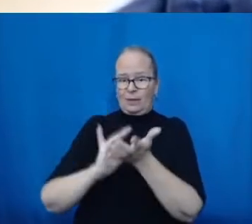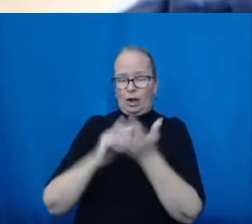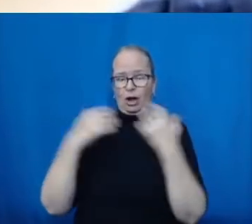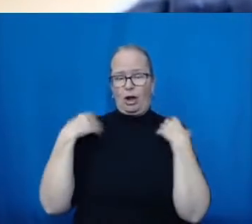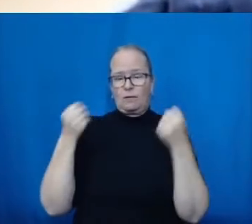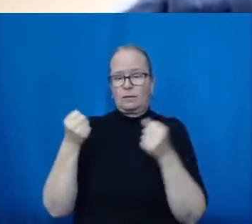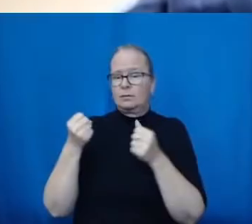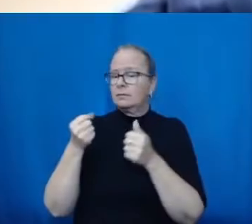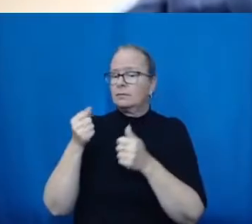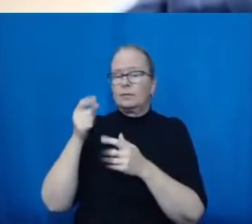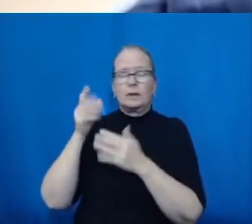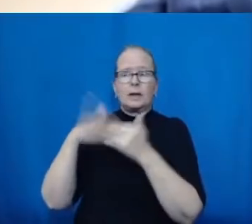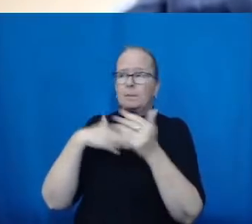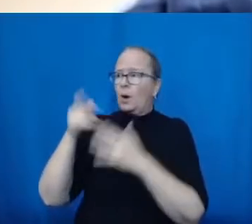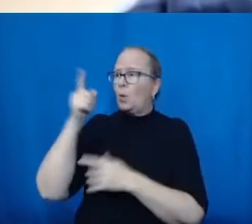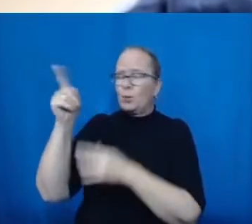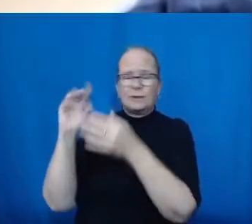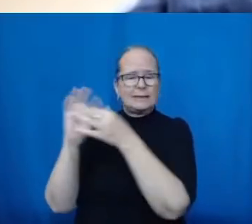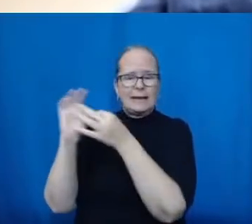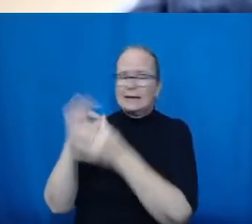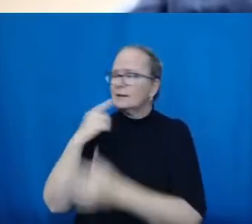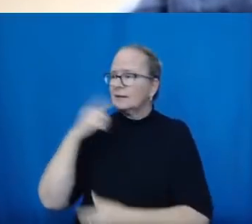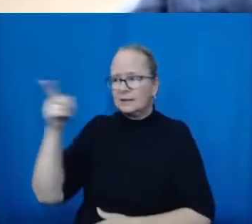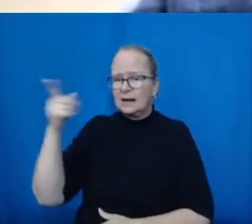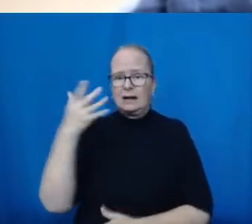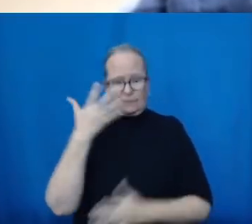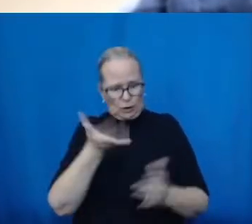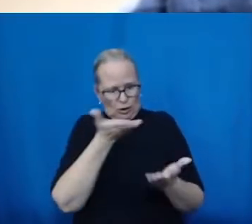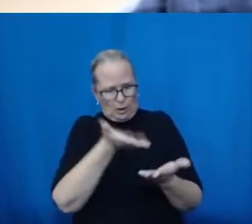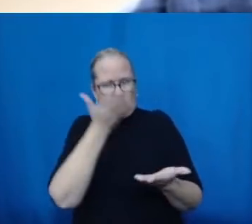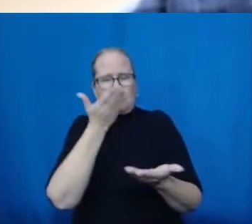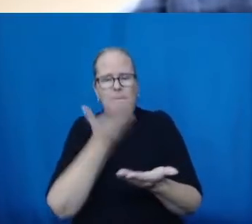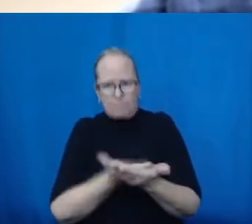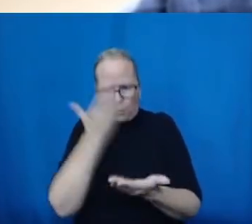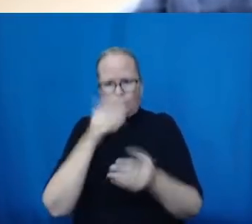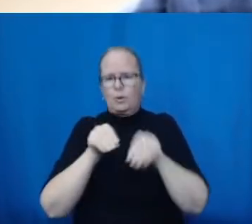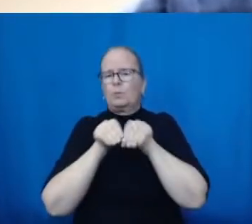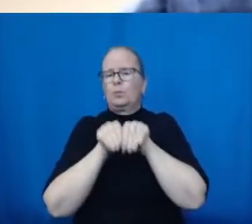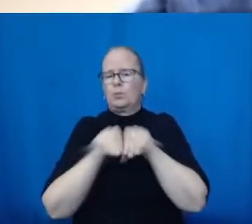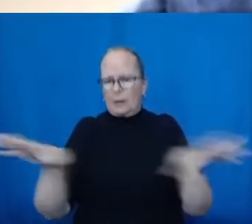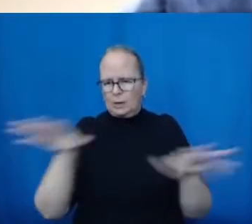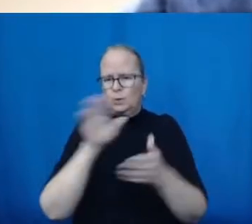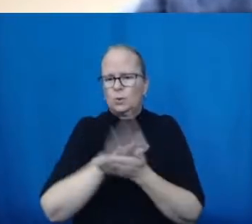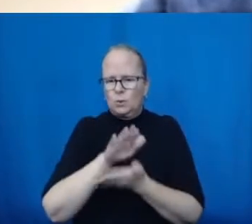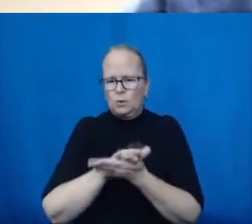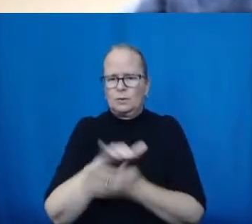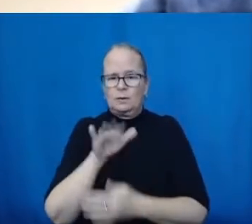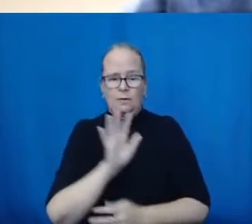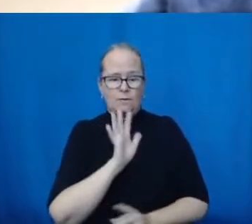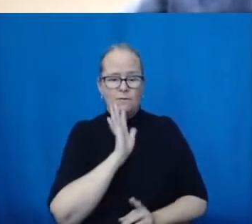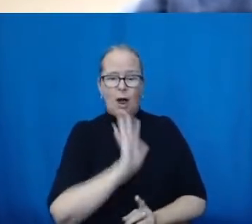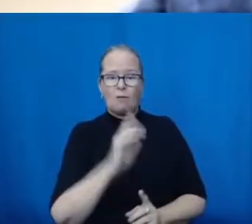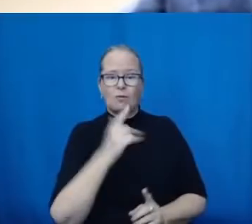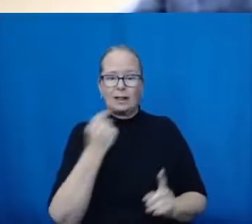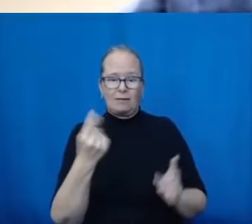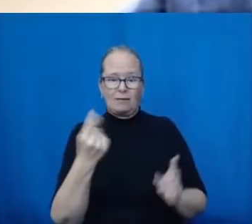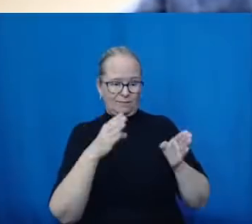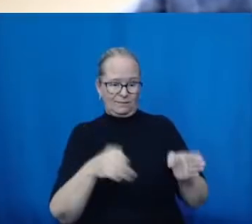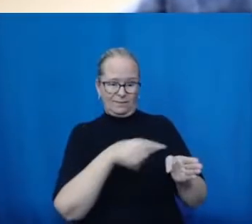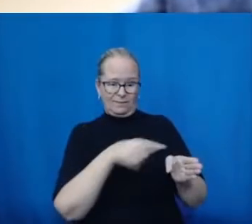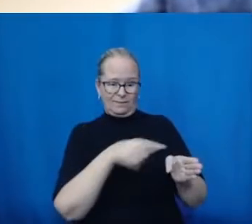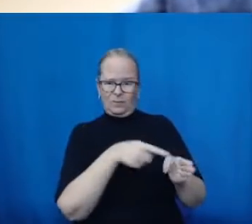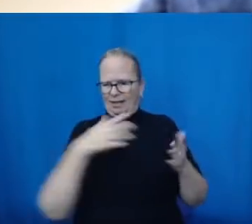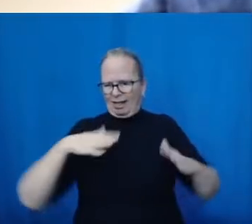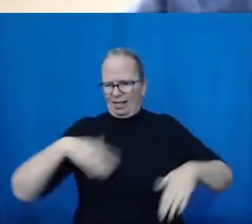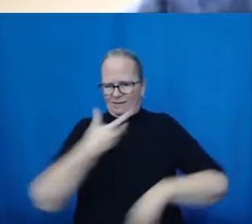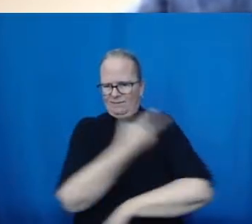So, of course, those 5 to 11 being unvaccinated and being in that close contact space of a classroom, no